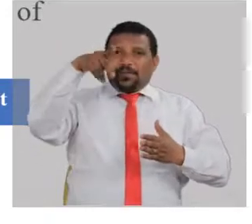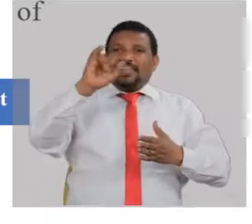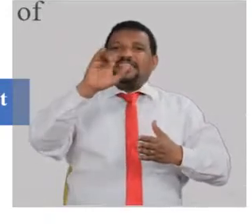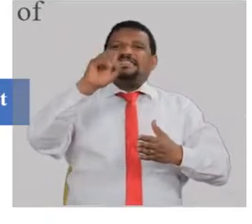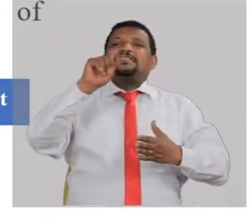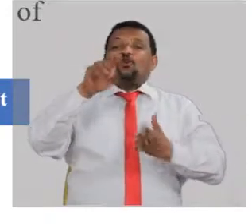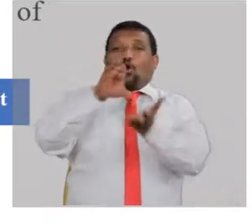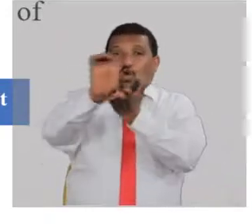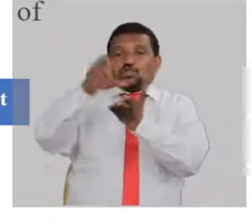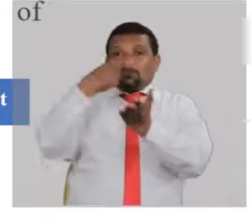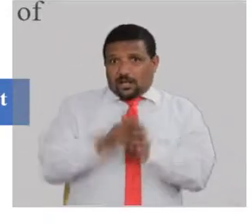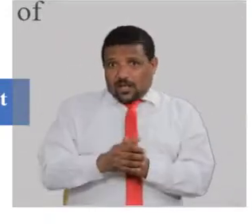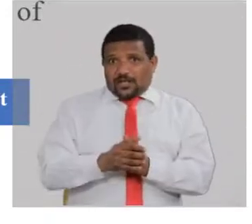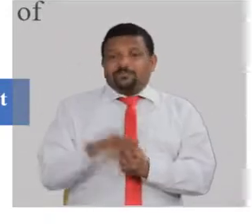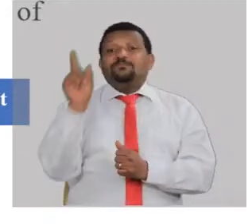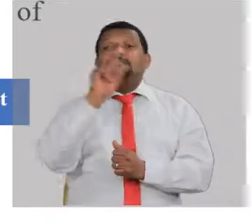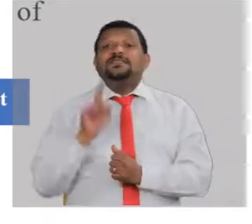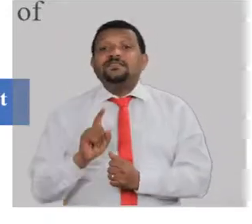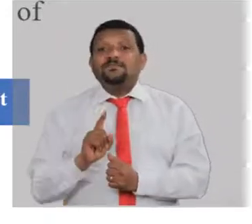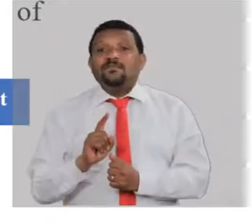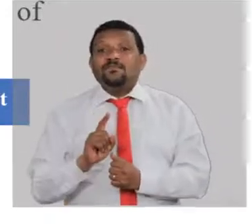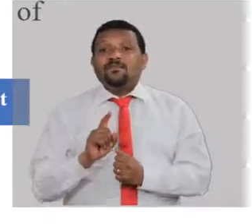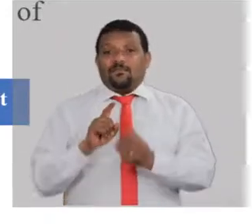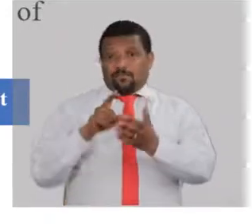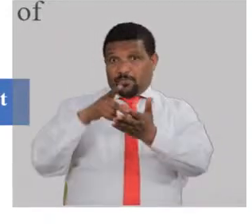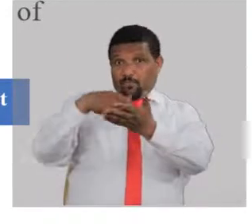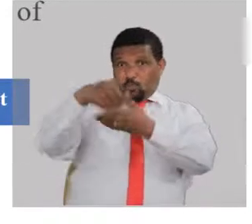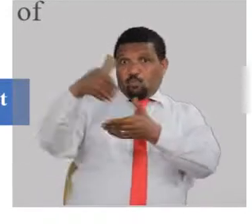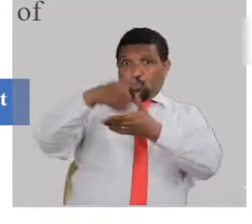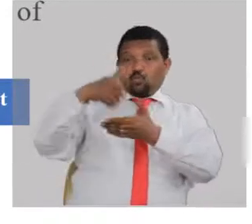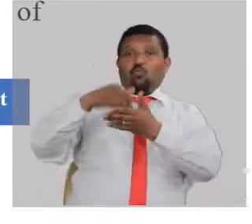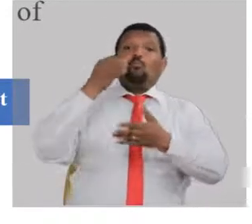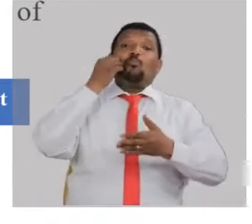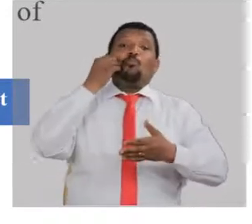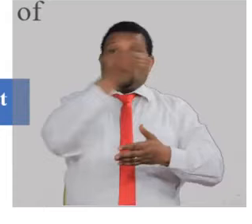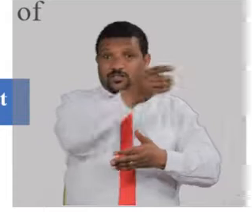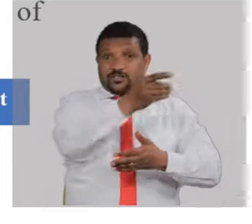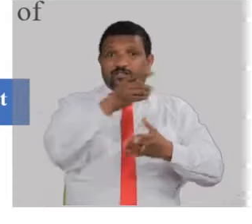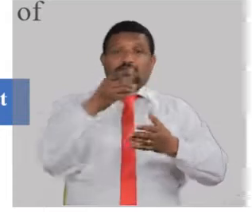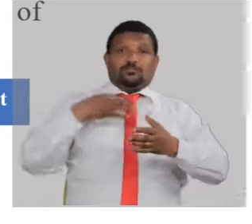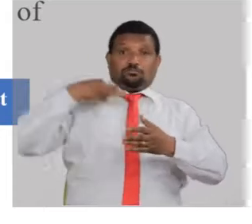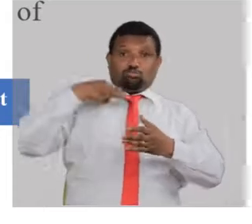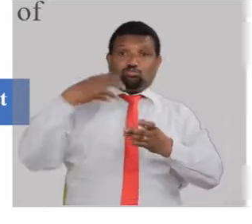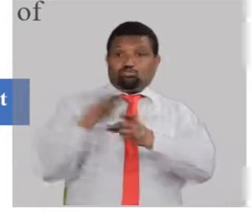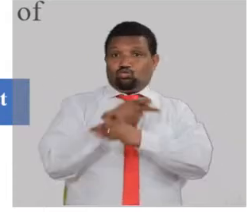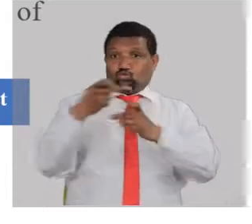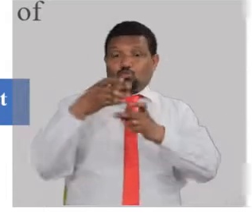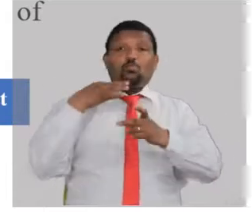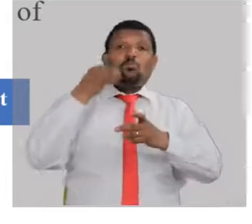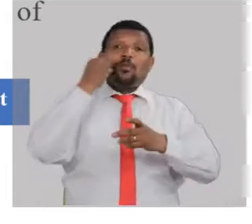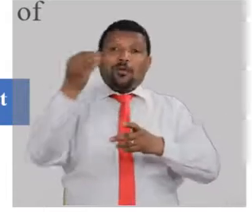costs that are incurred by the owner. For example,